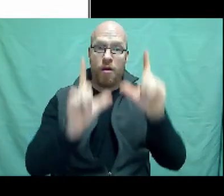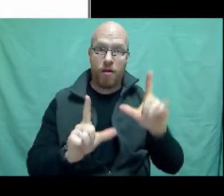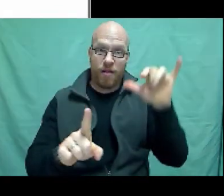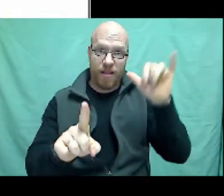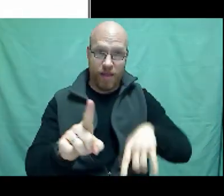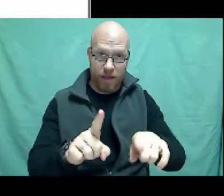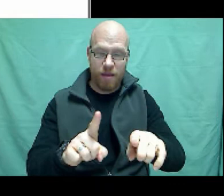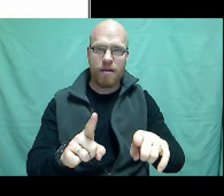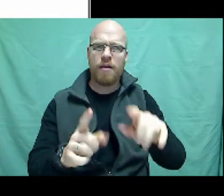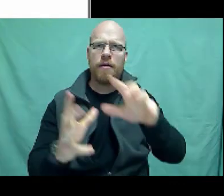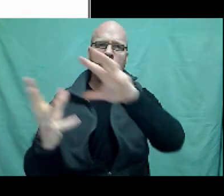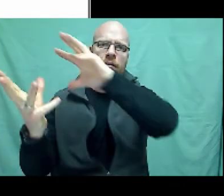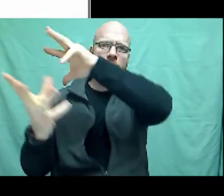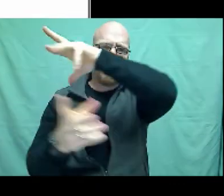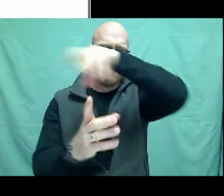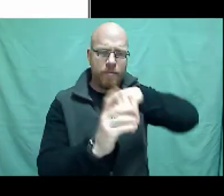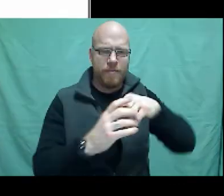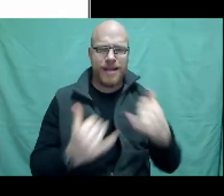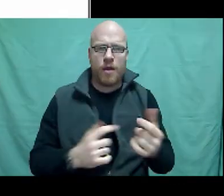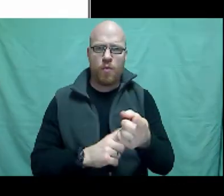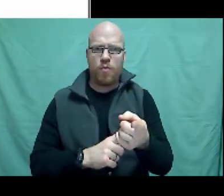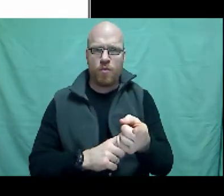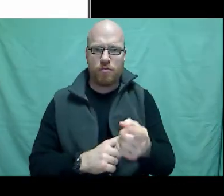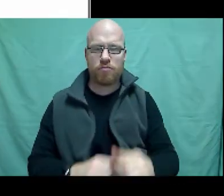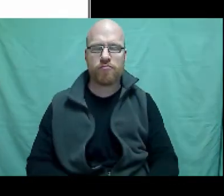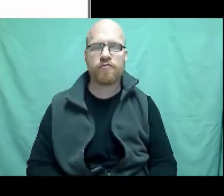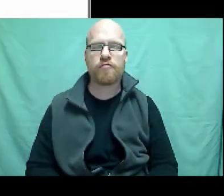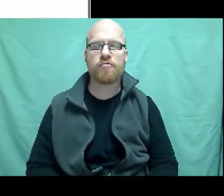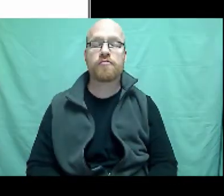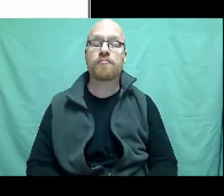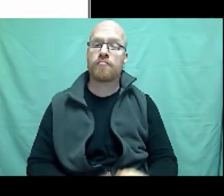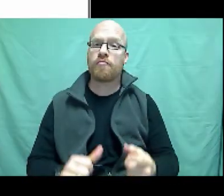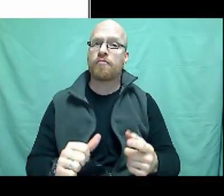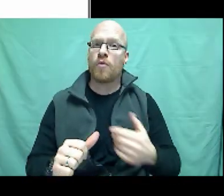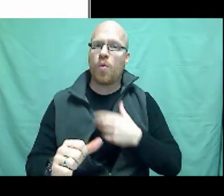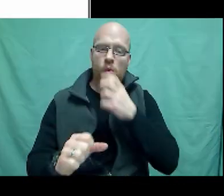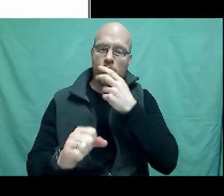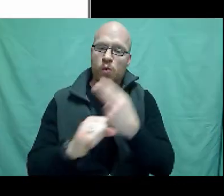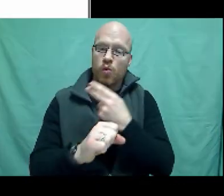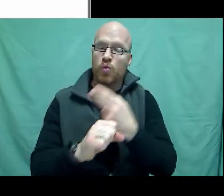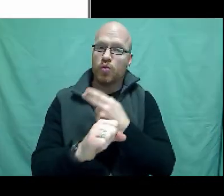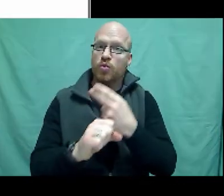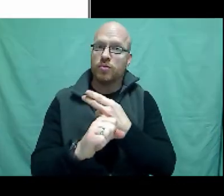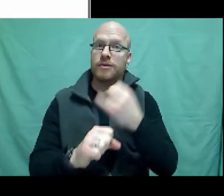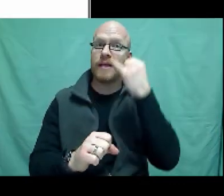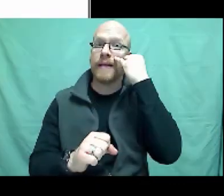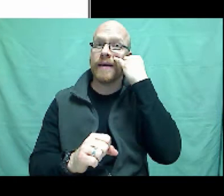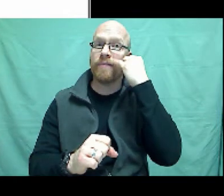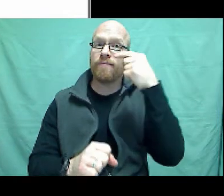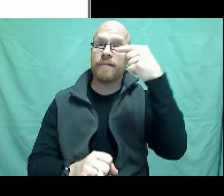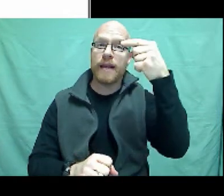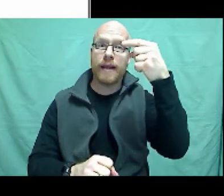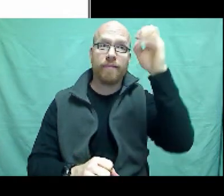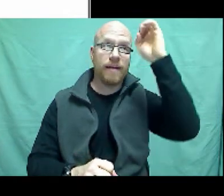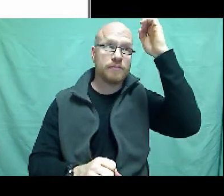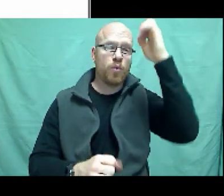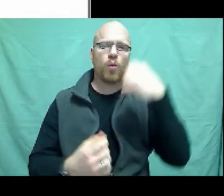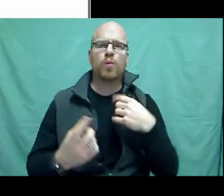Now, we're going to combine the previous two vlogs, those concepts, into this vlog.